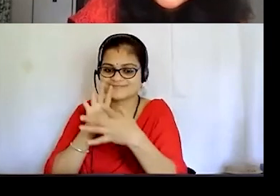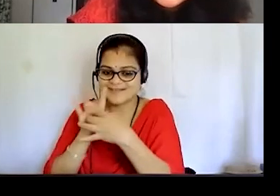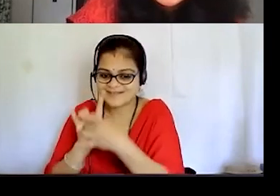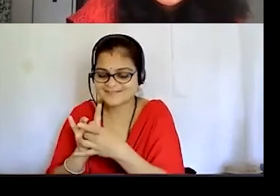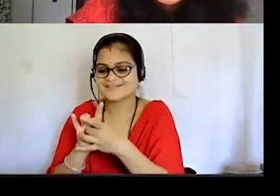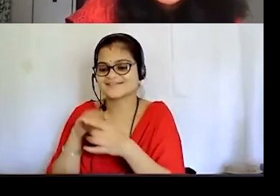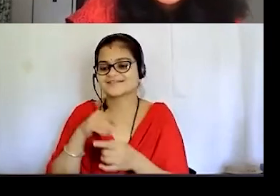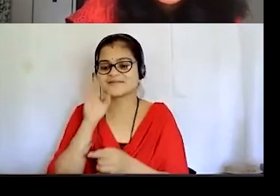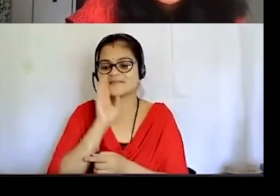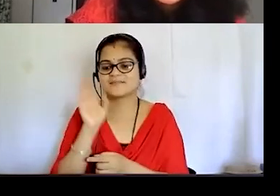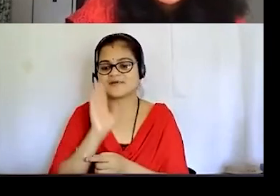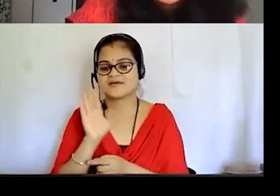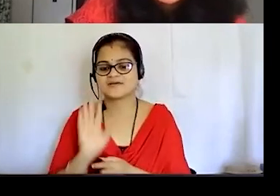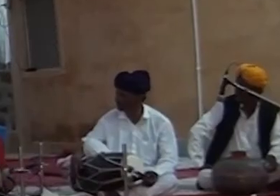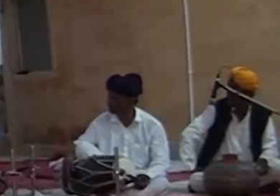group.